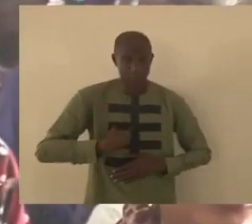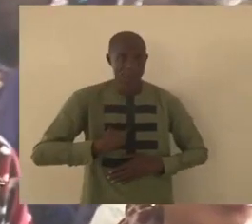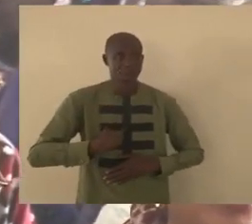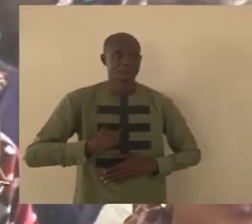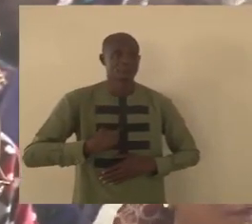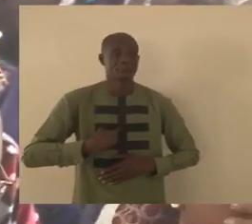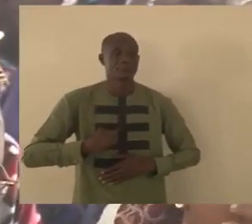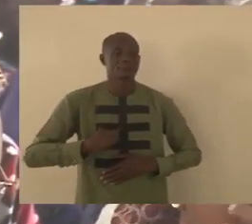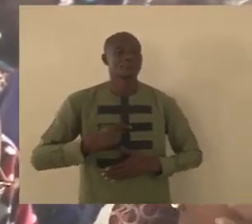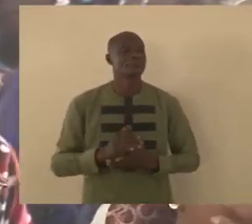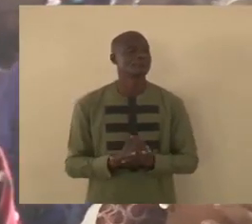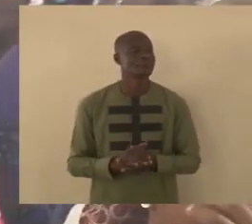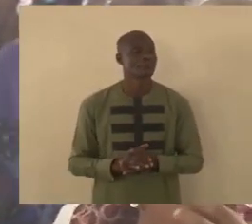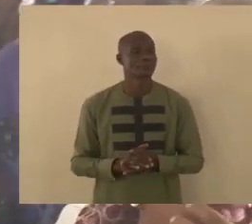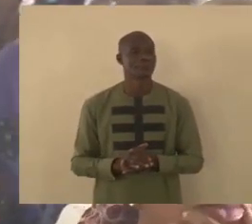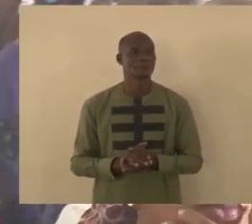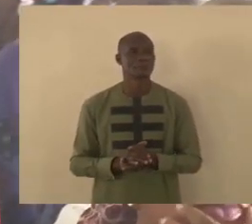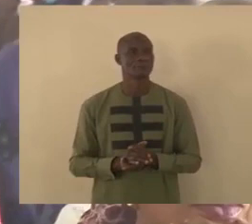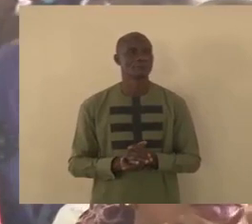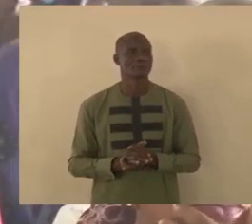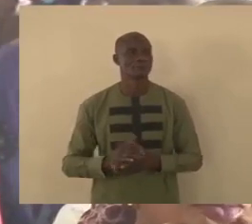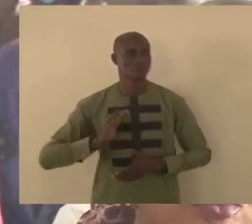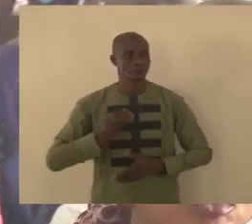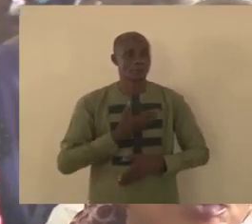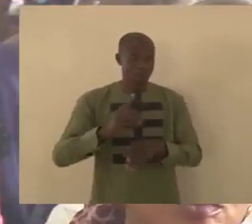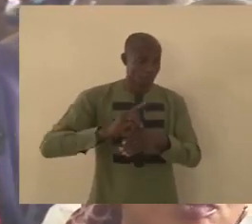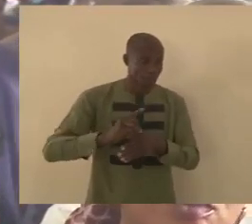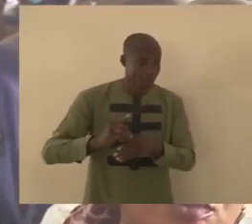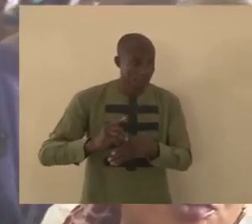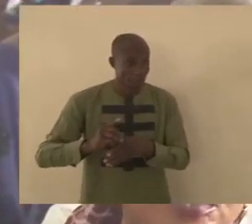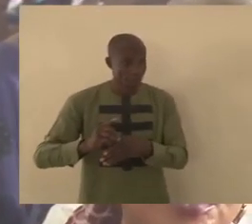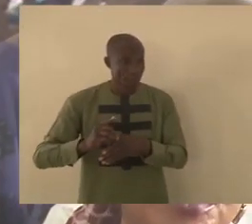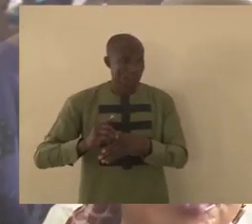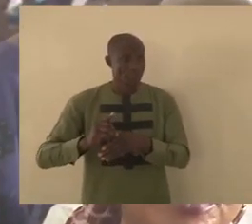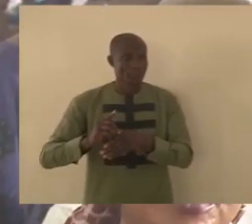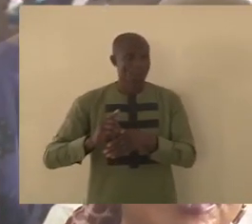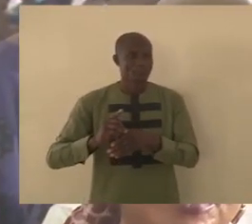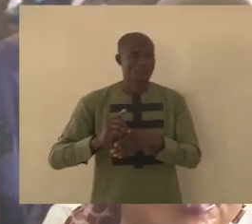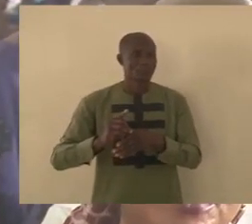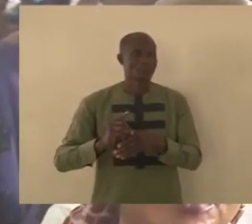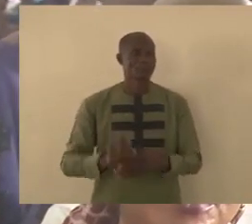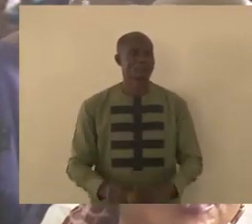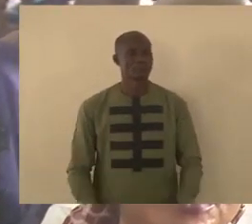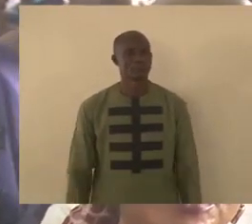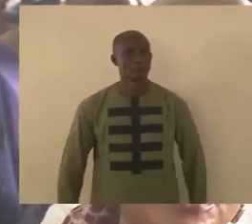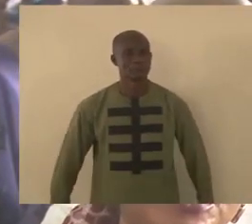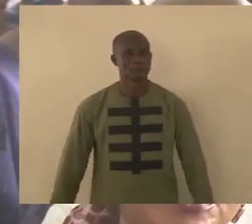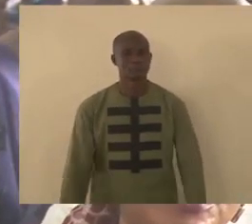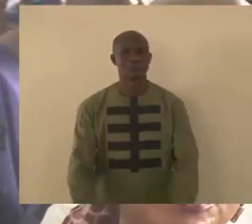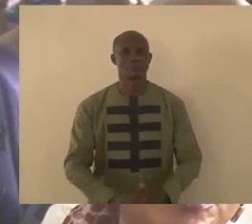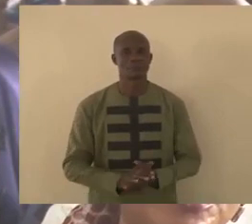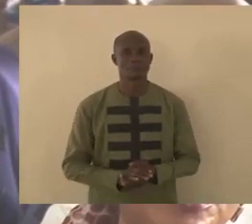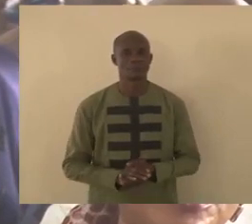For me, in addition to what my brother said, that our duty here to the